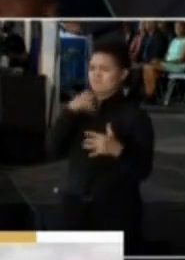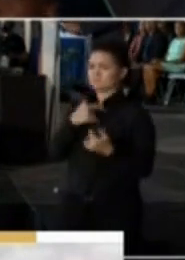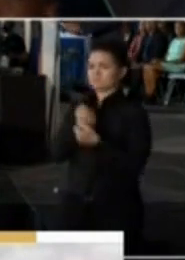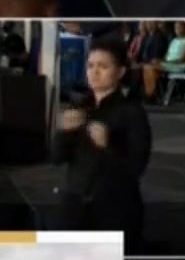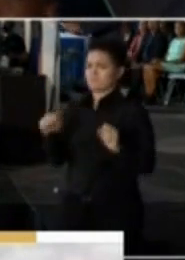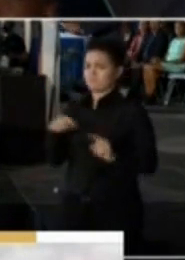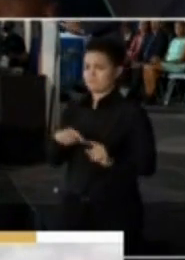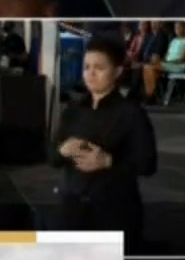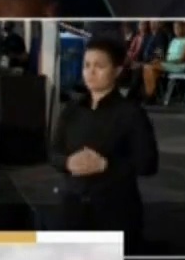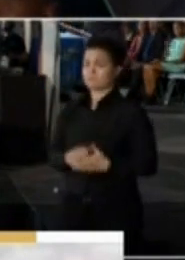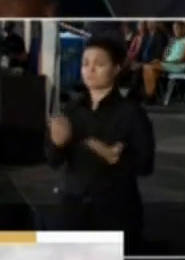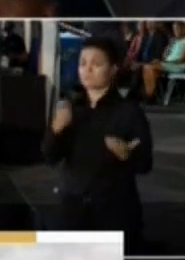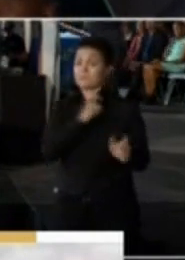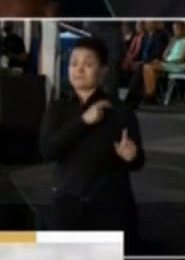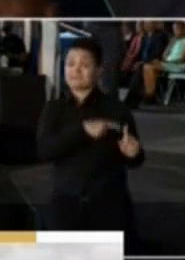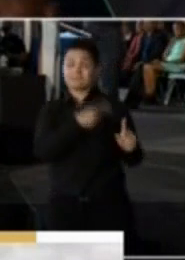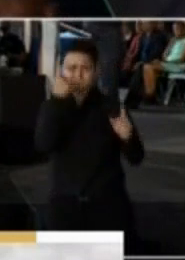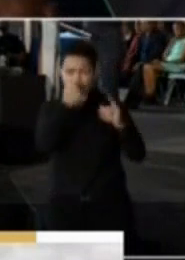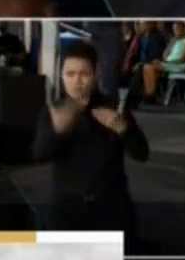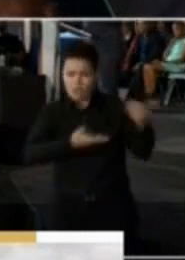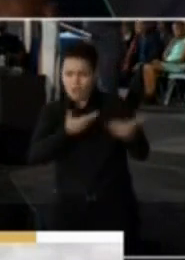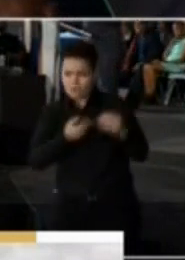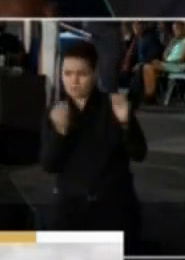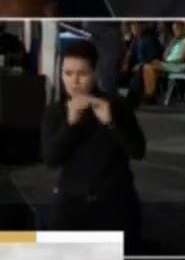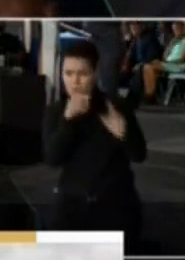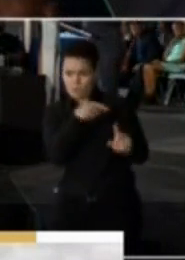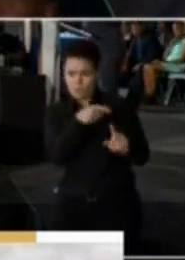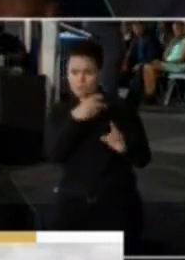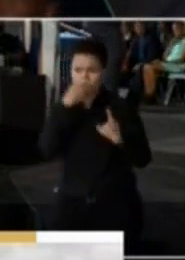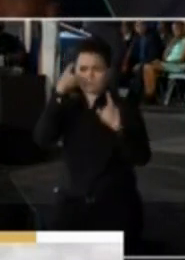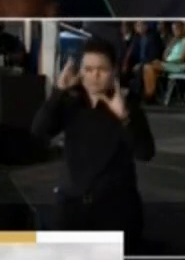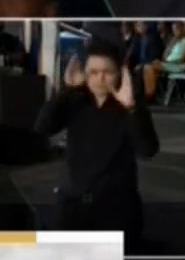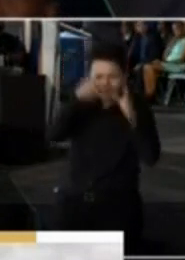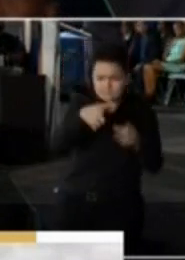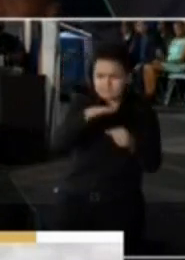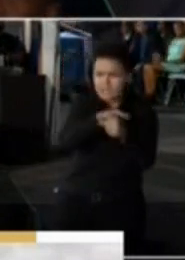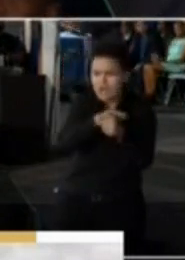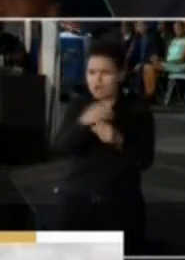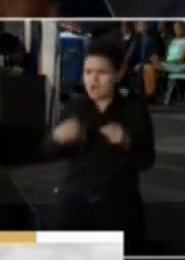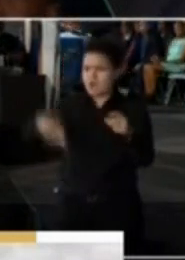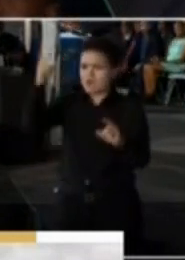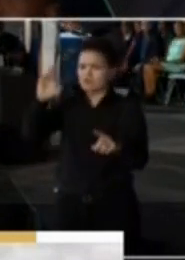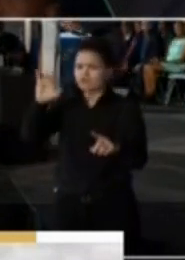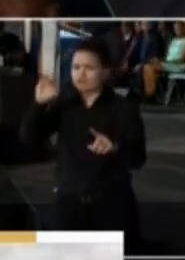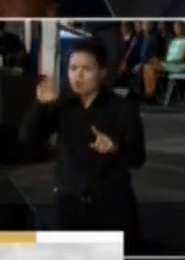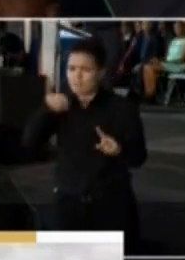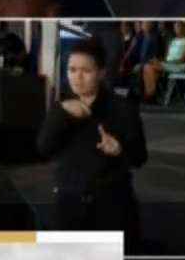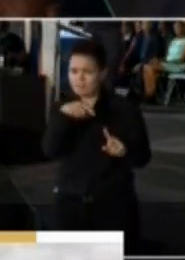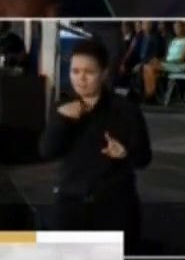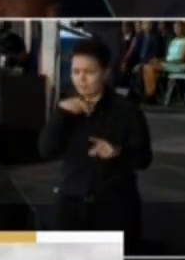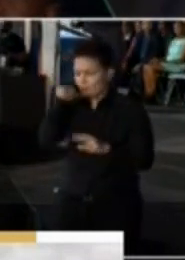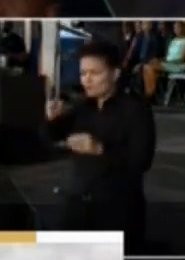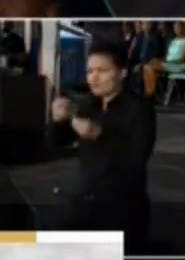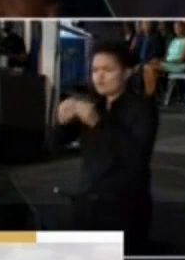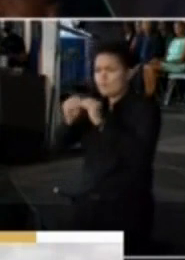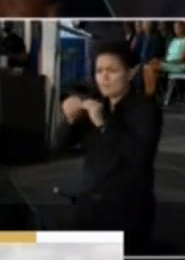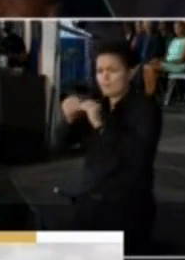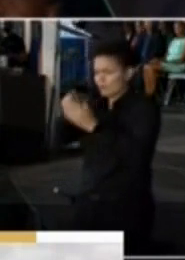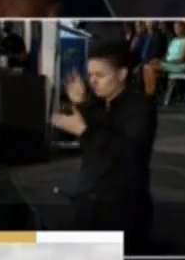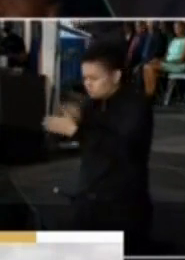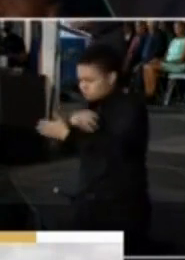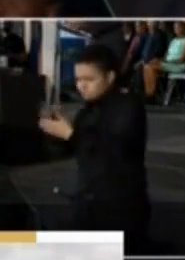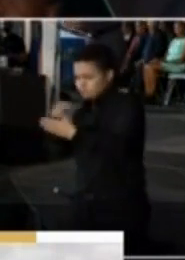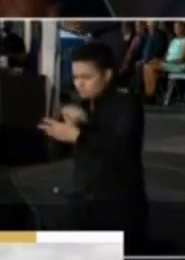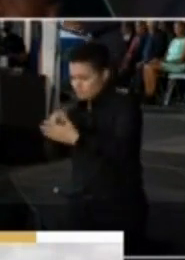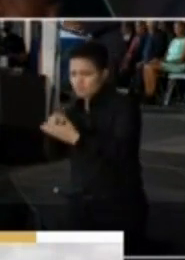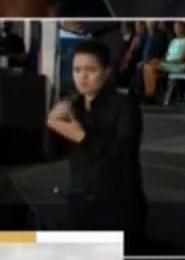safe. Recently, through a data-driven, precision approach, DPD has reduced violent crime in 4 of the